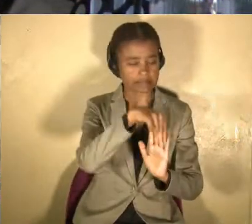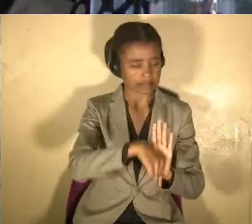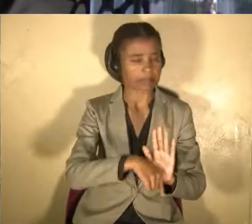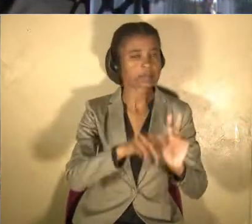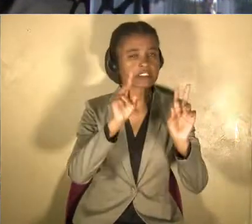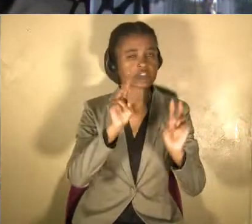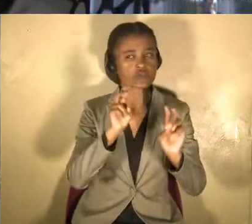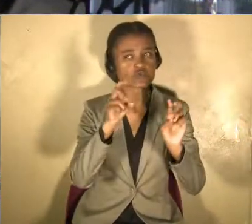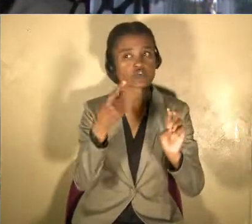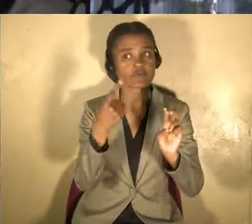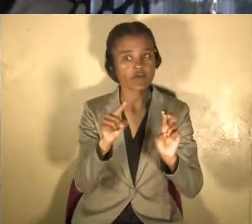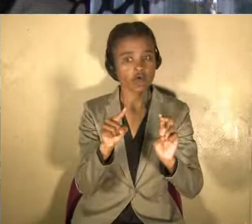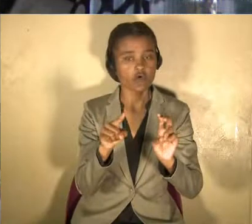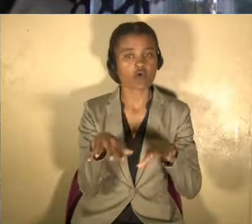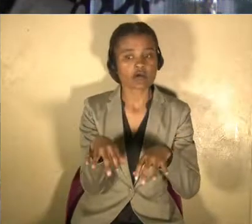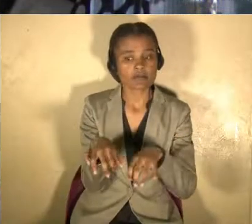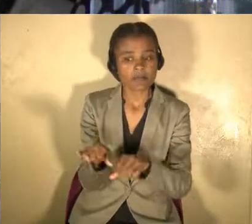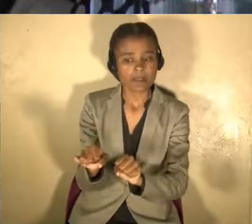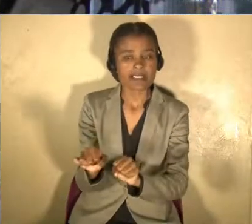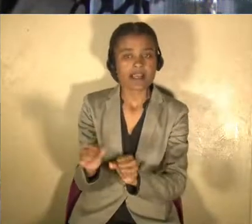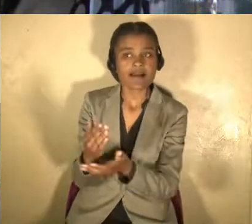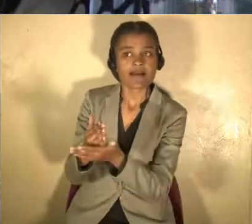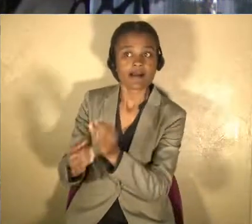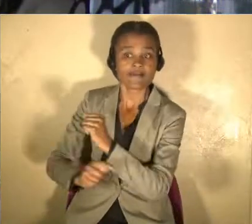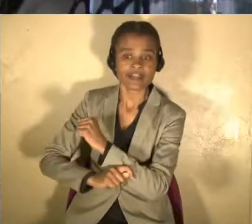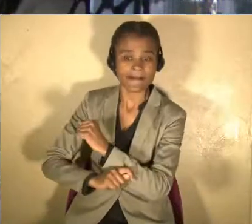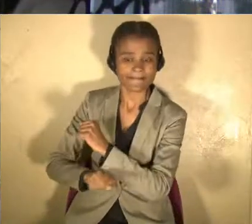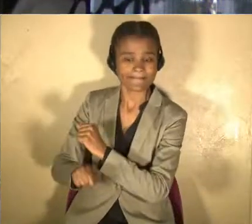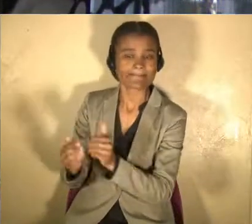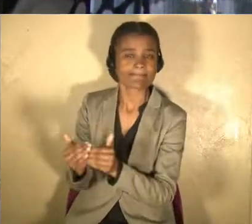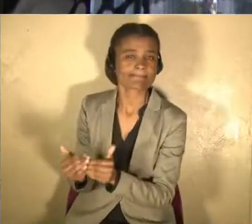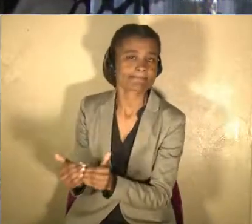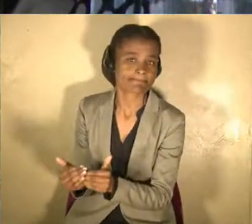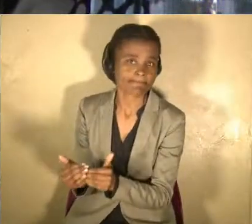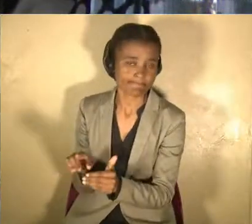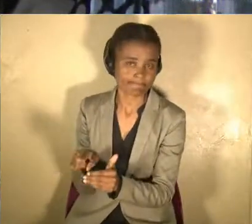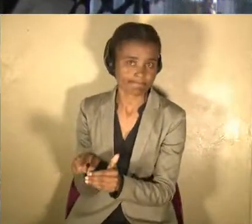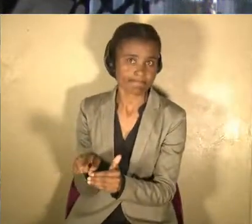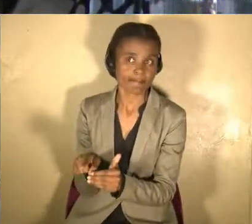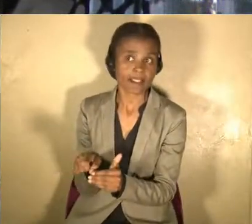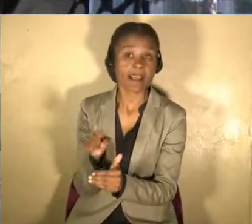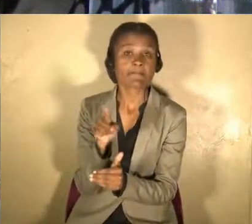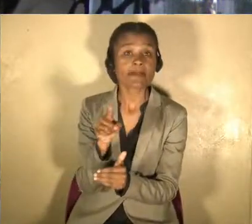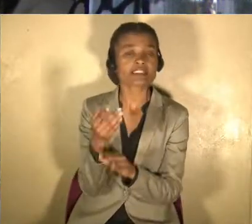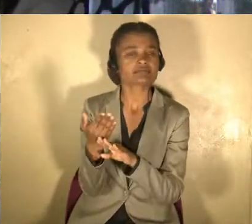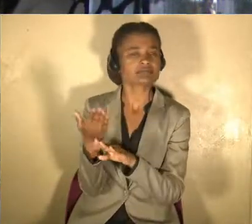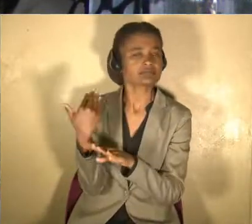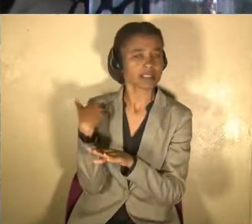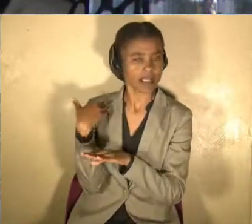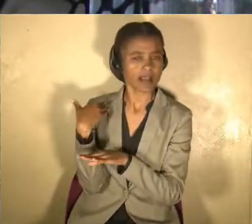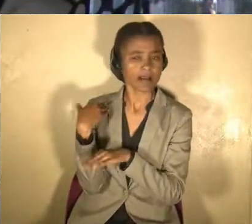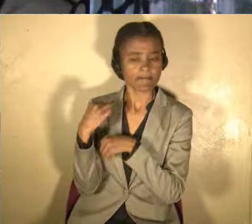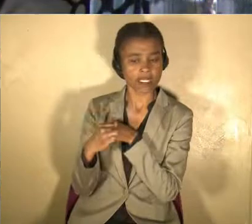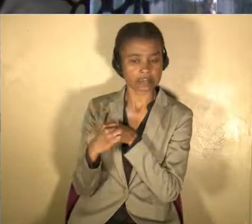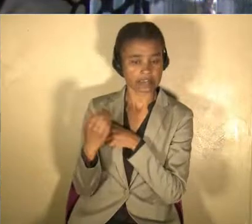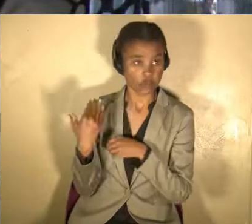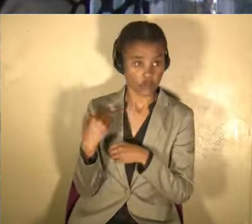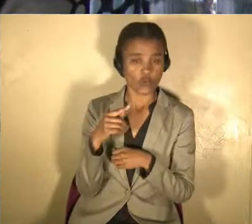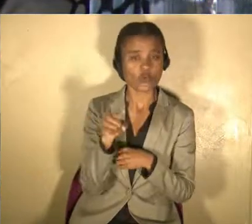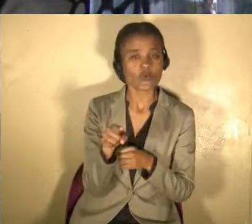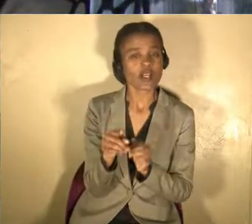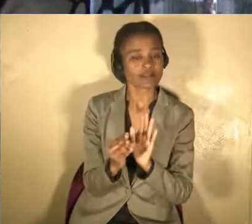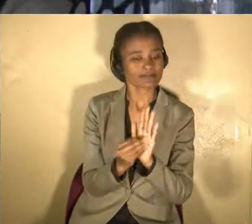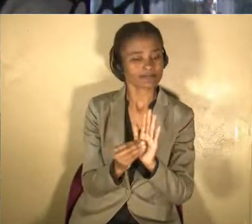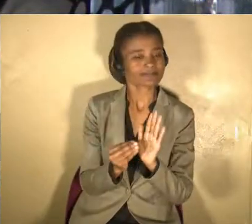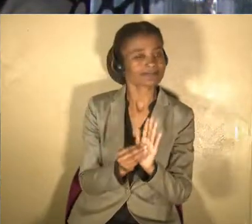care. But bill ehulu that was consulted a few months ago in a definition ya